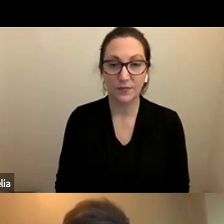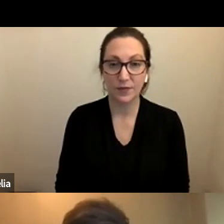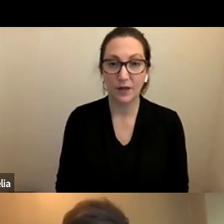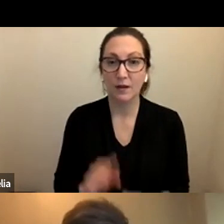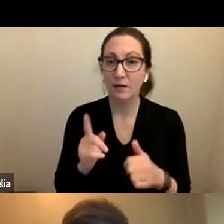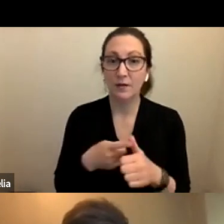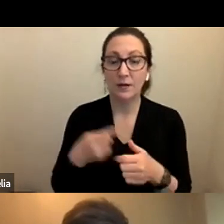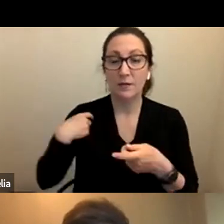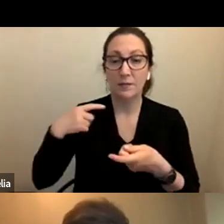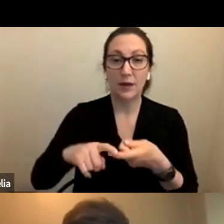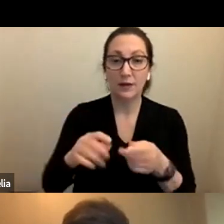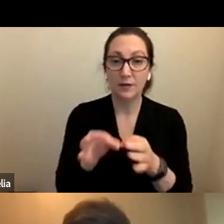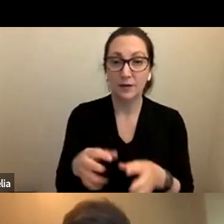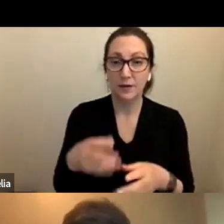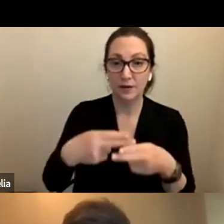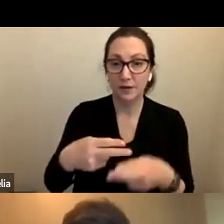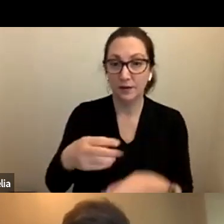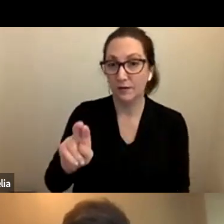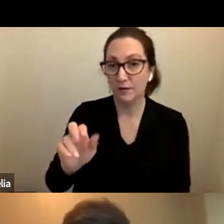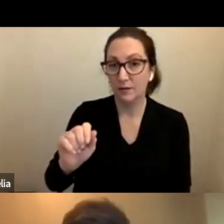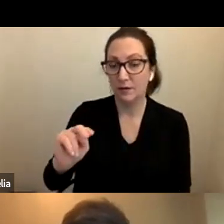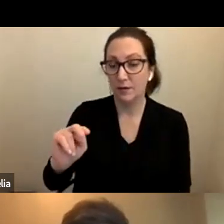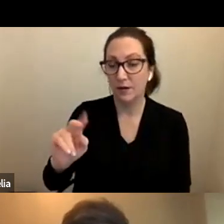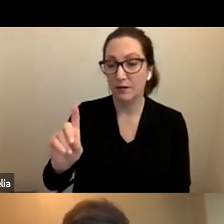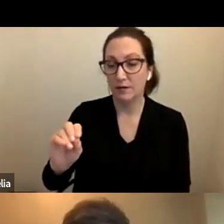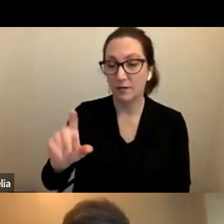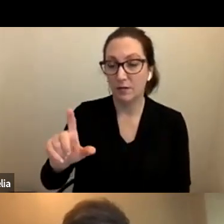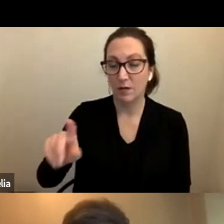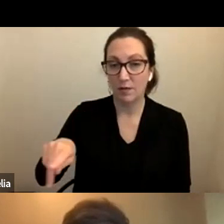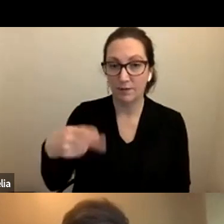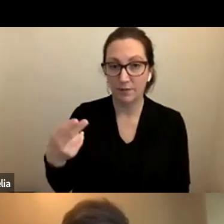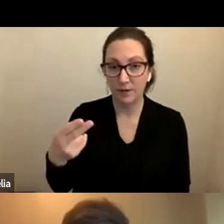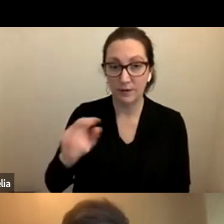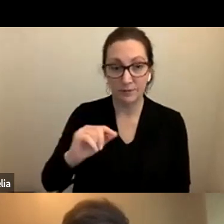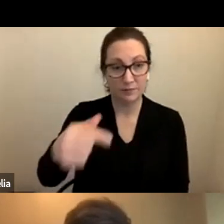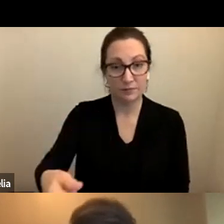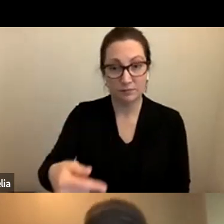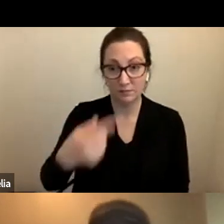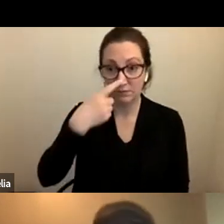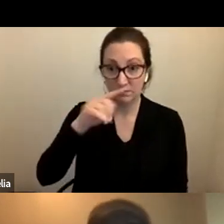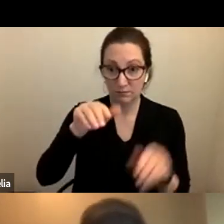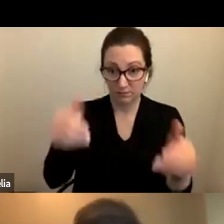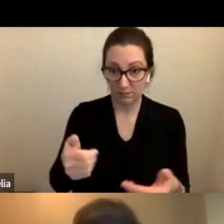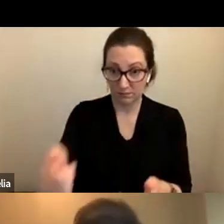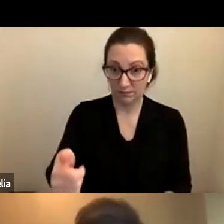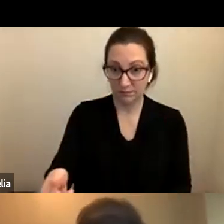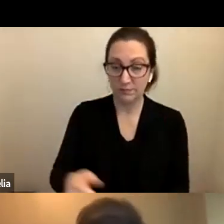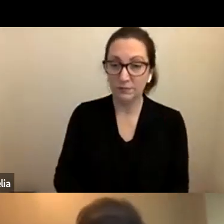Our Spanish interpreter this evening is Randolph Dominguez. Mr. Dominguez, will you please introduce